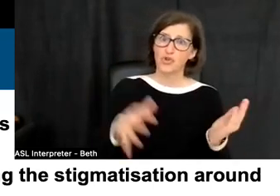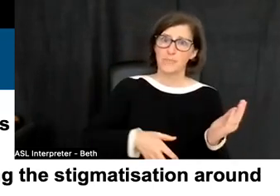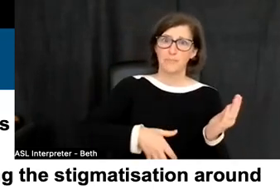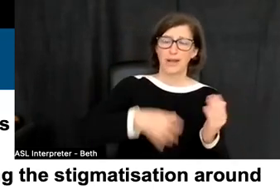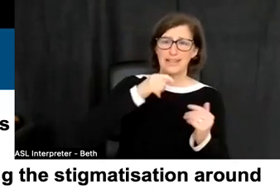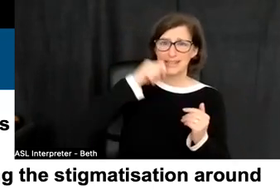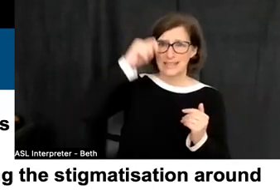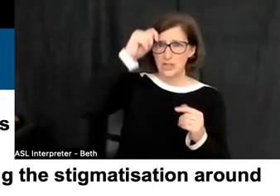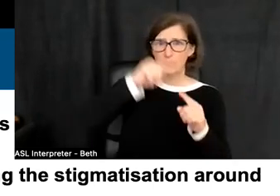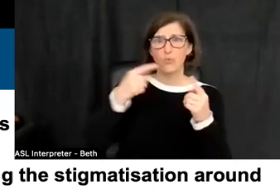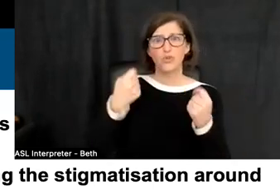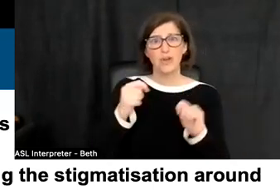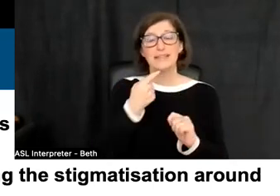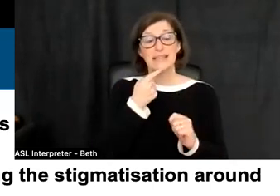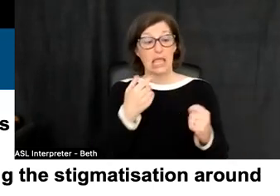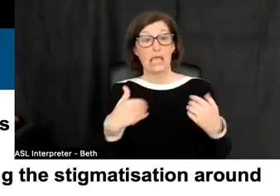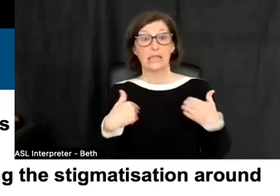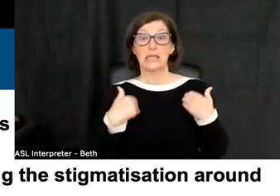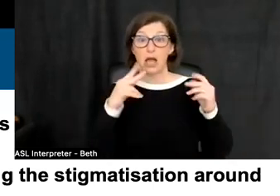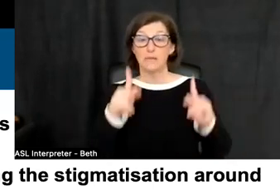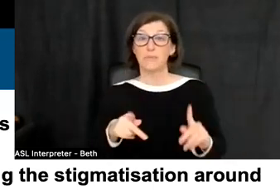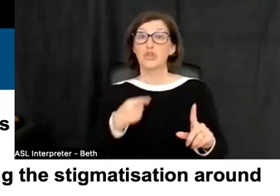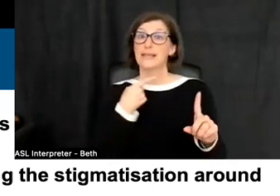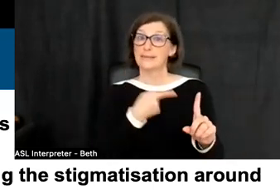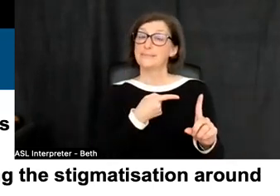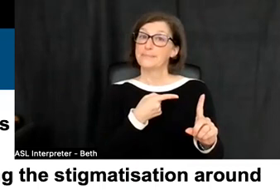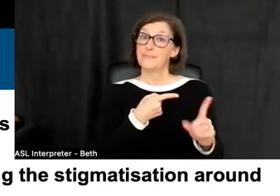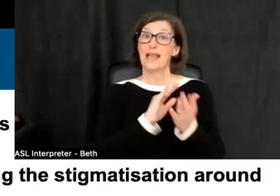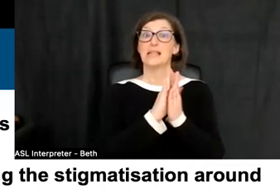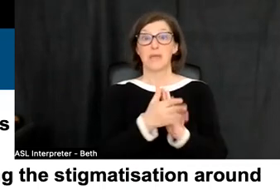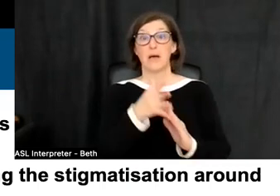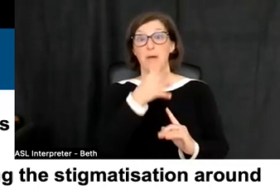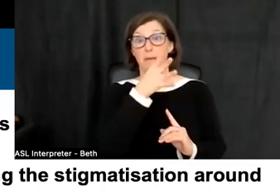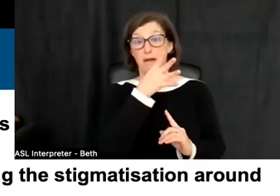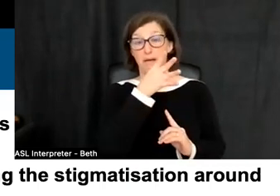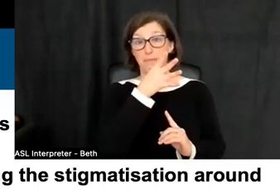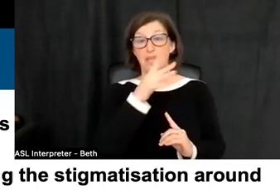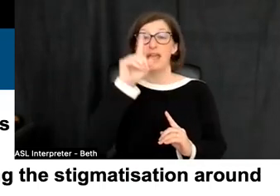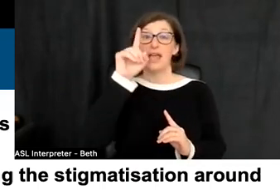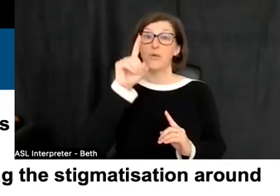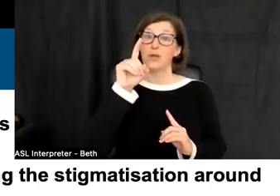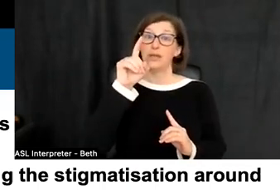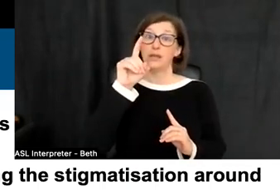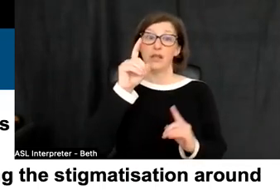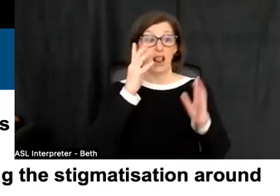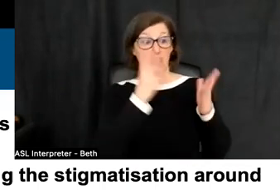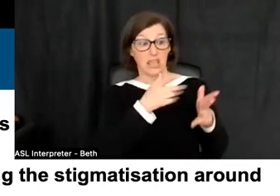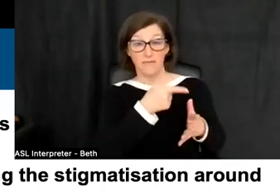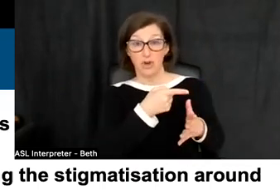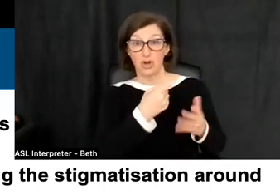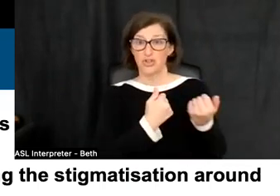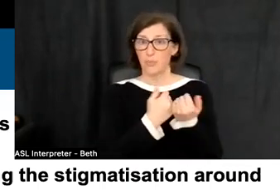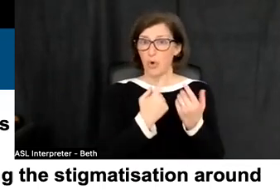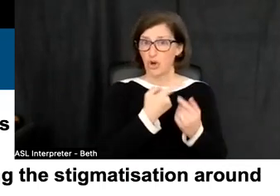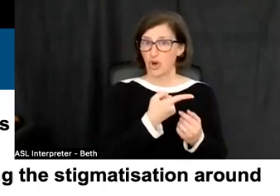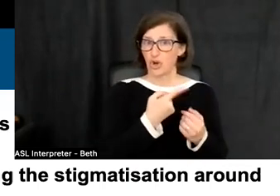but we're trying to say the young person has become a mother. Are we going to leave her, or are we going to support her? So you